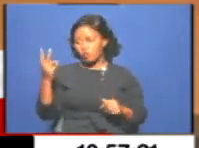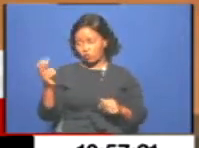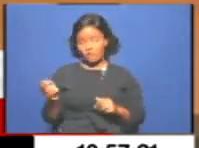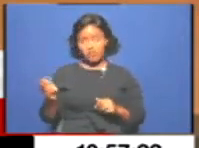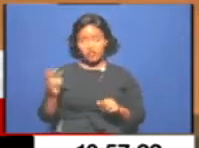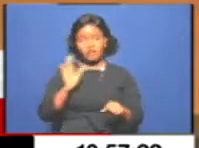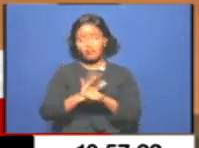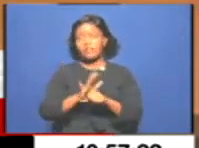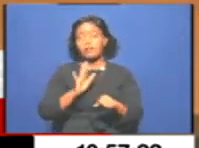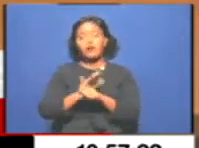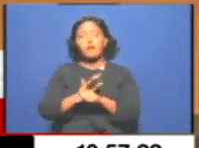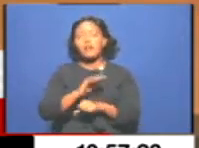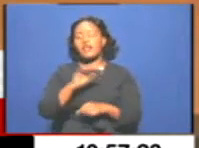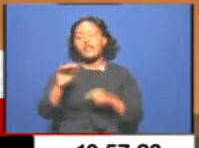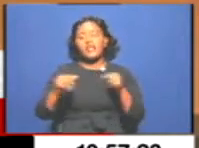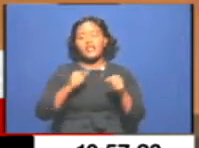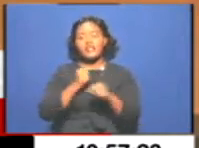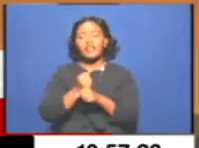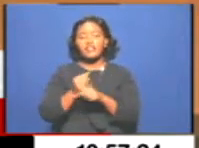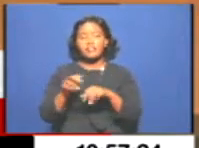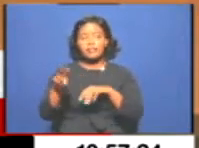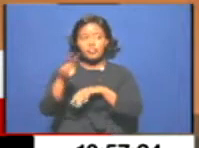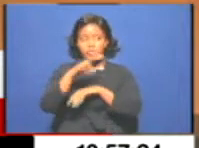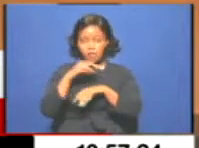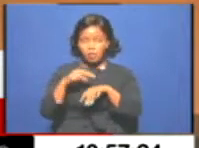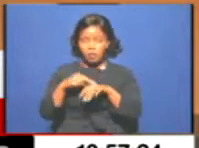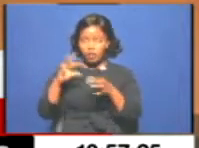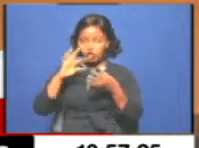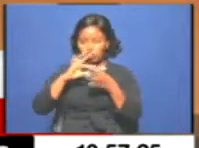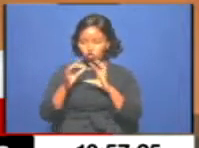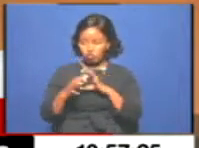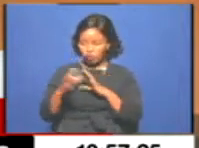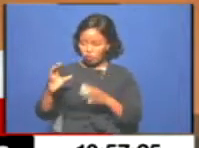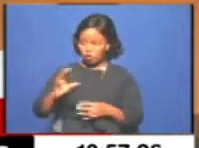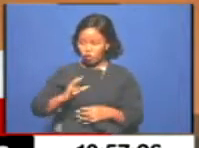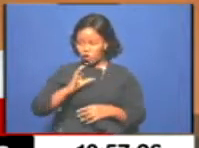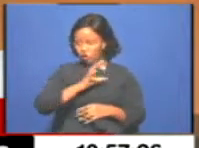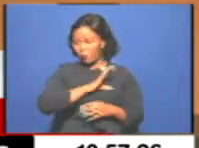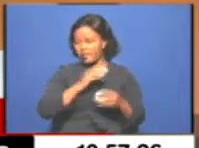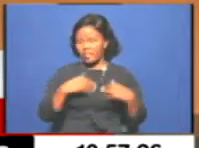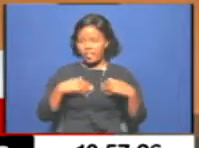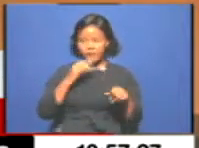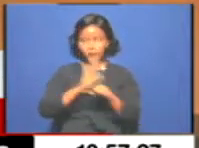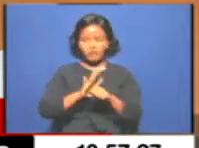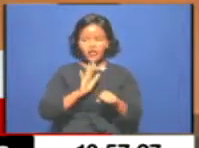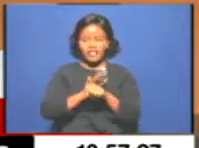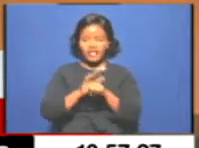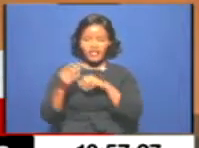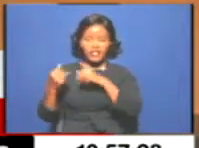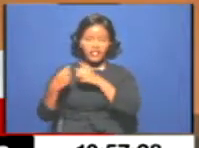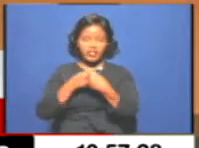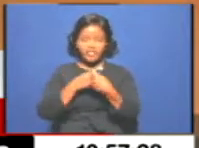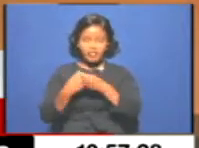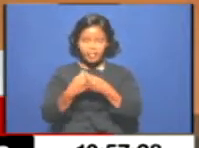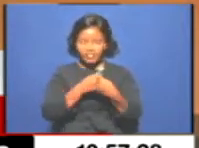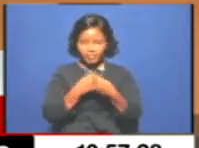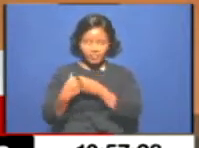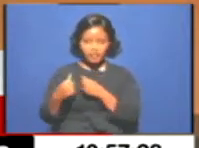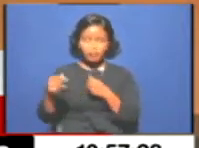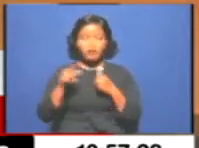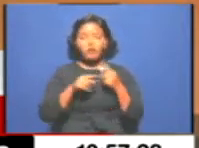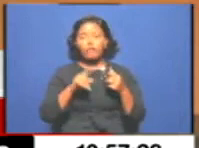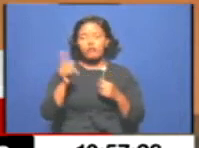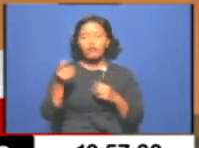years, the National Olympic Committee had faced very many challenges. So one of the things which we put in place was a financial management